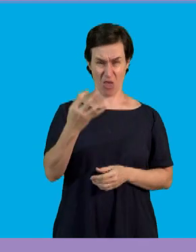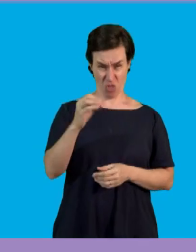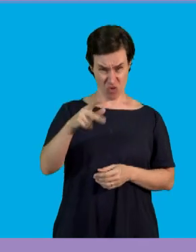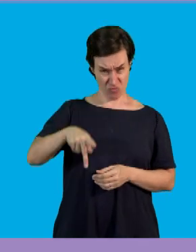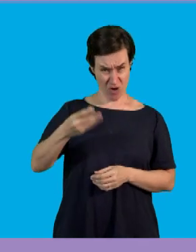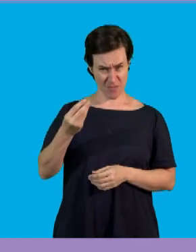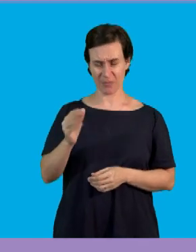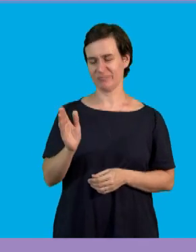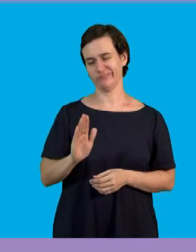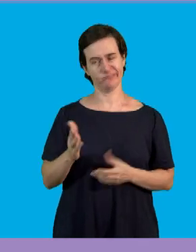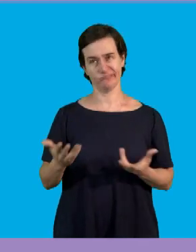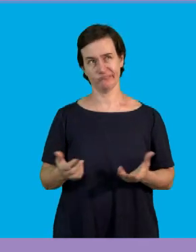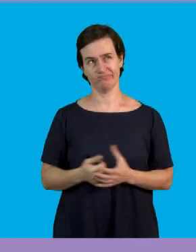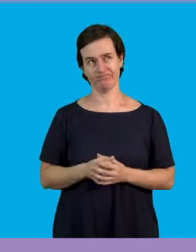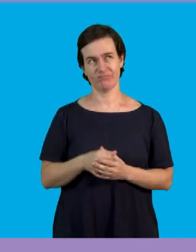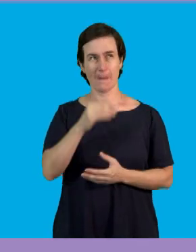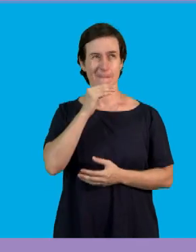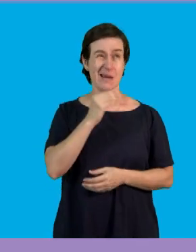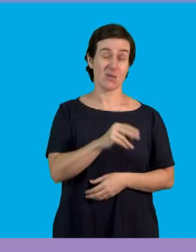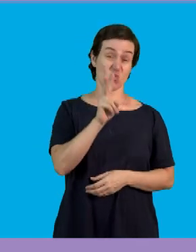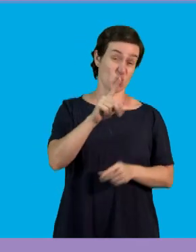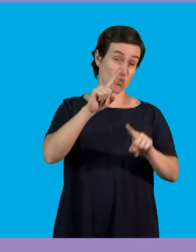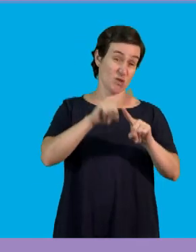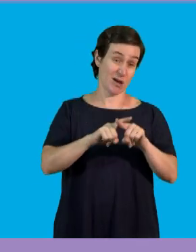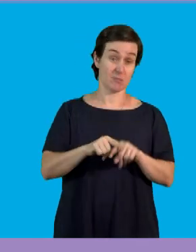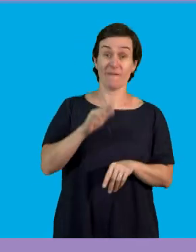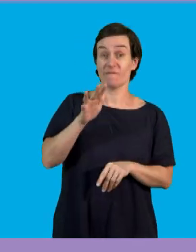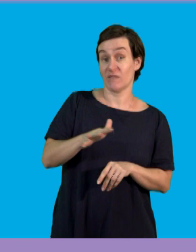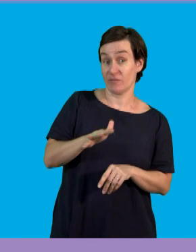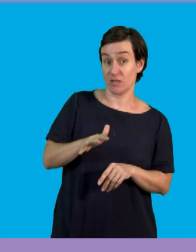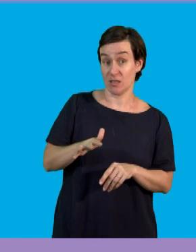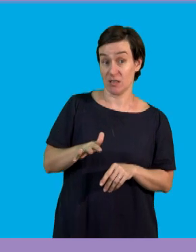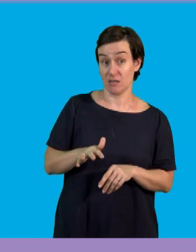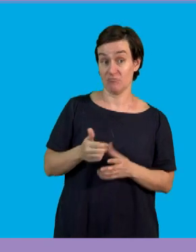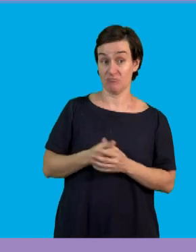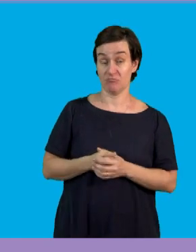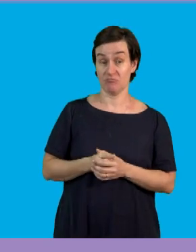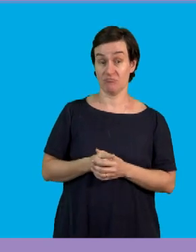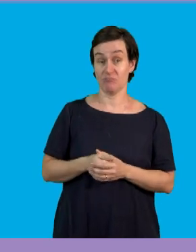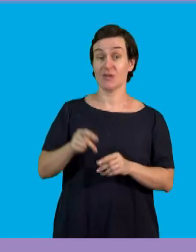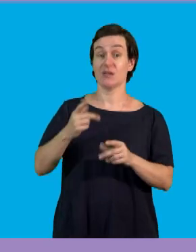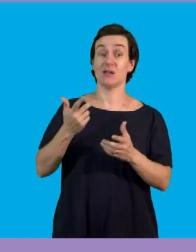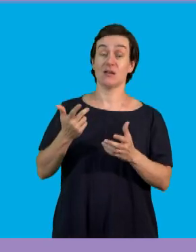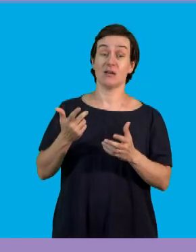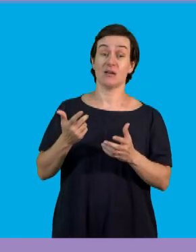number, we can say 2 multiplied by 15. And then we can,